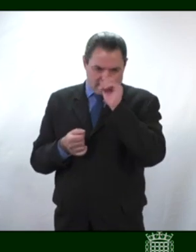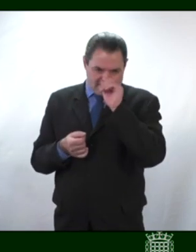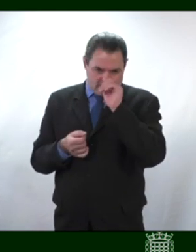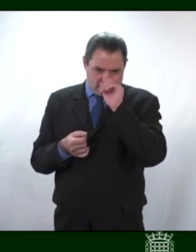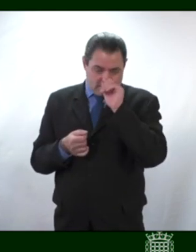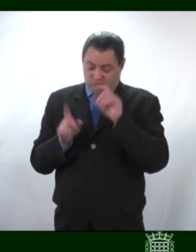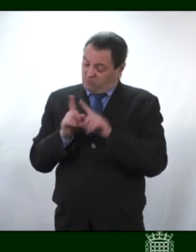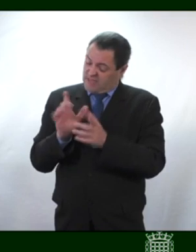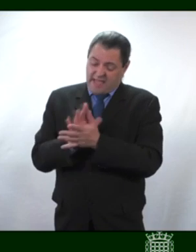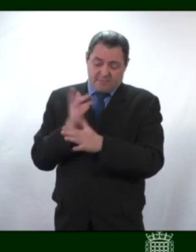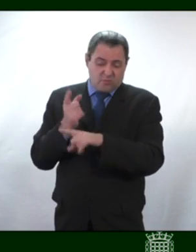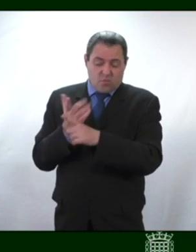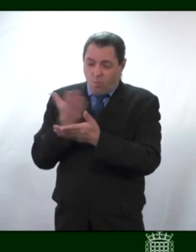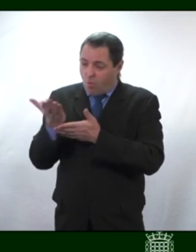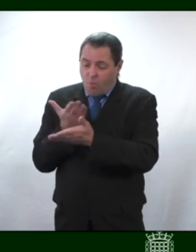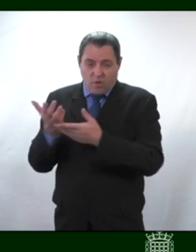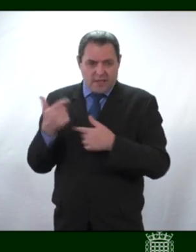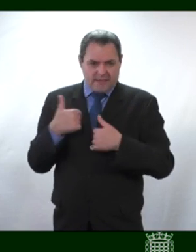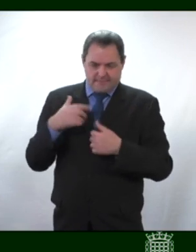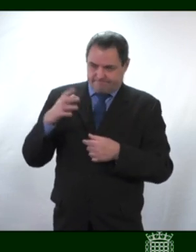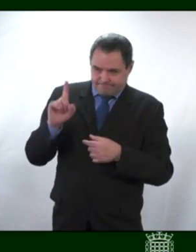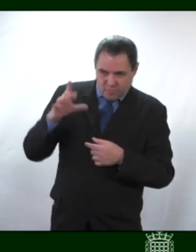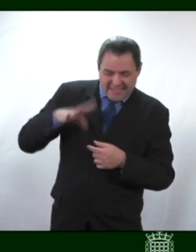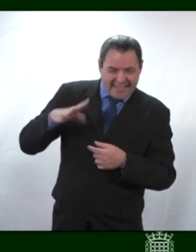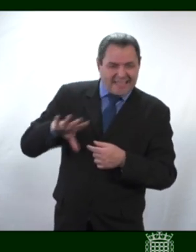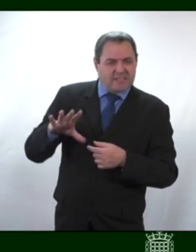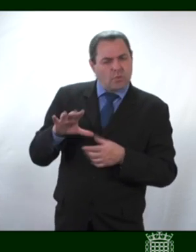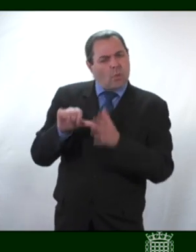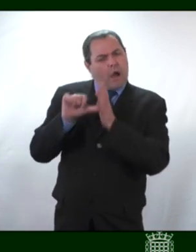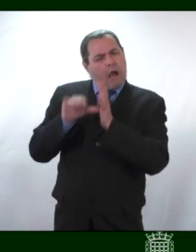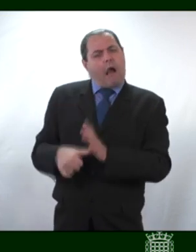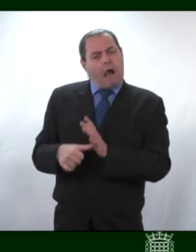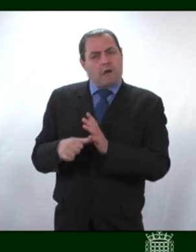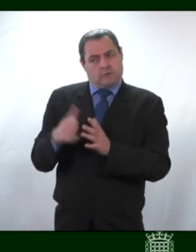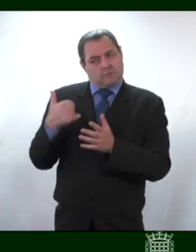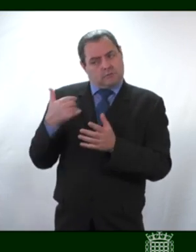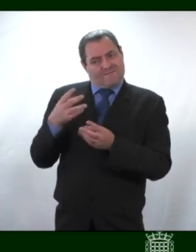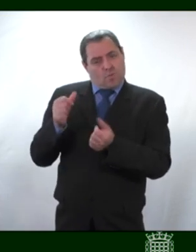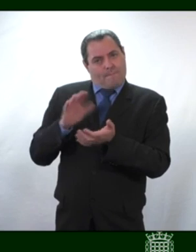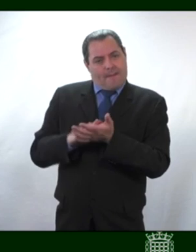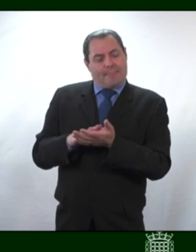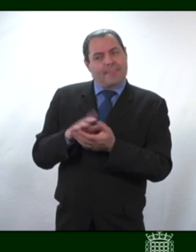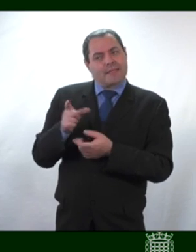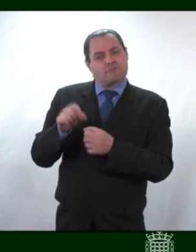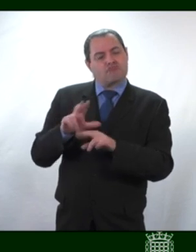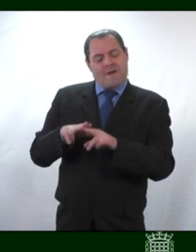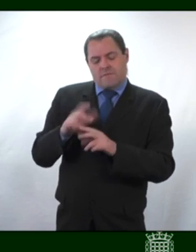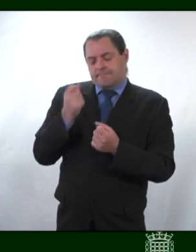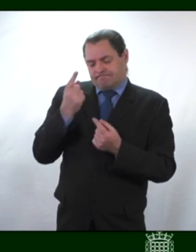happy to talk to her about what might be necessary. It has been very difficult for Bradford these past few months. I absolutely appreciate